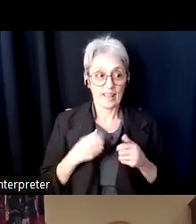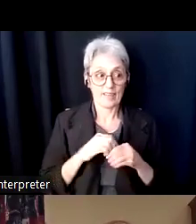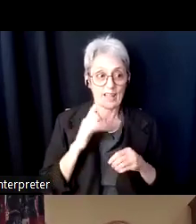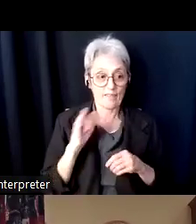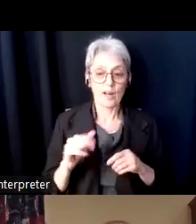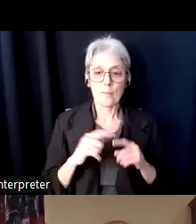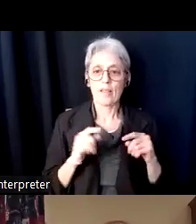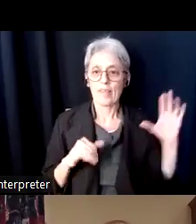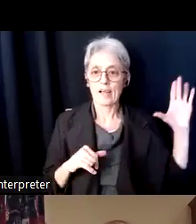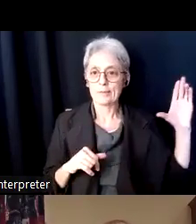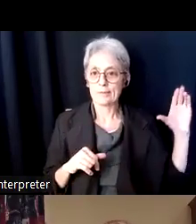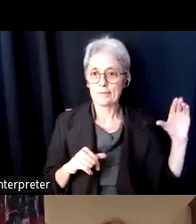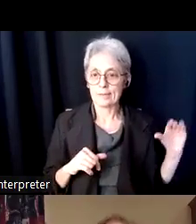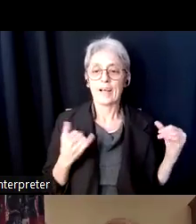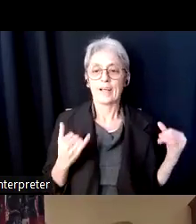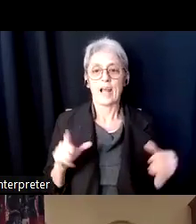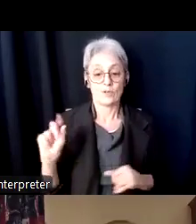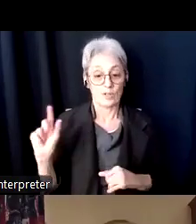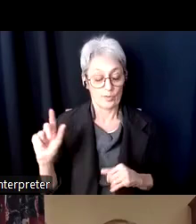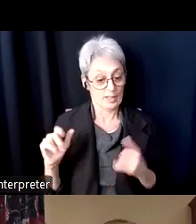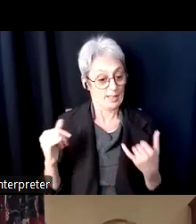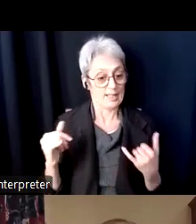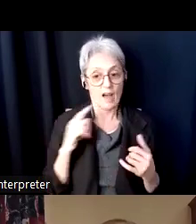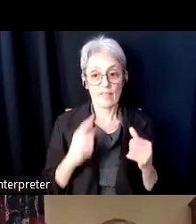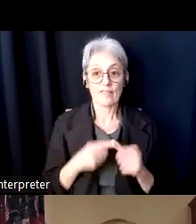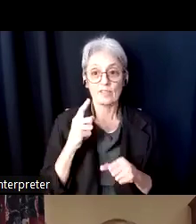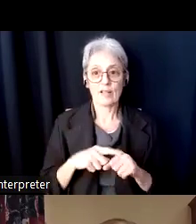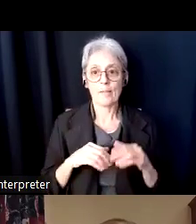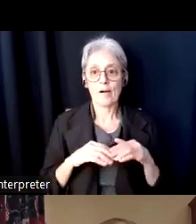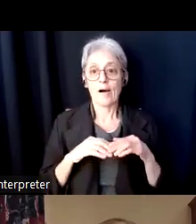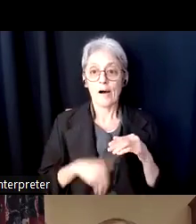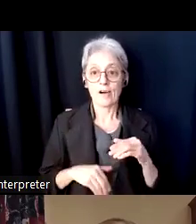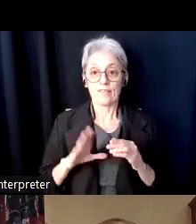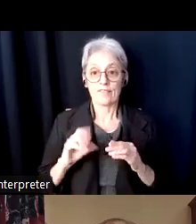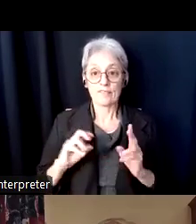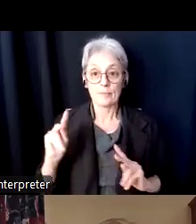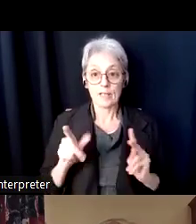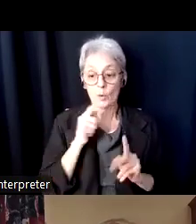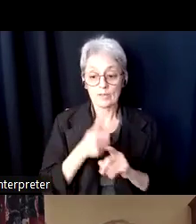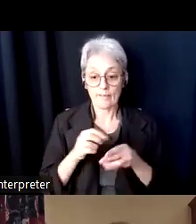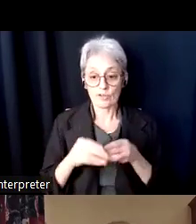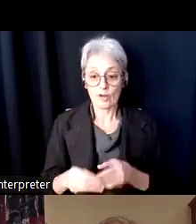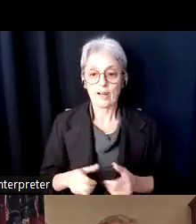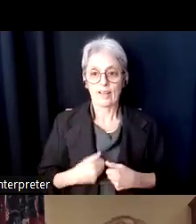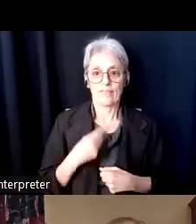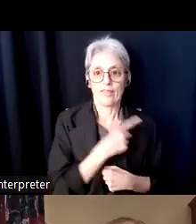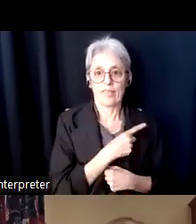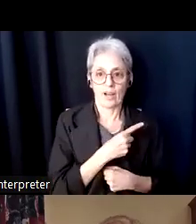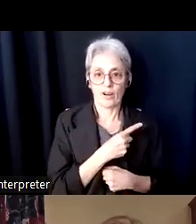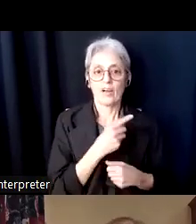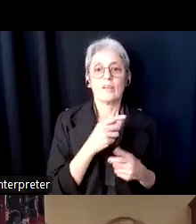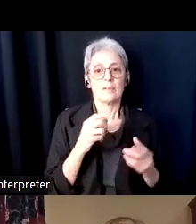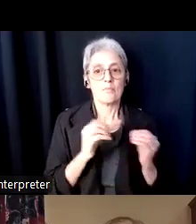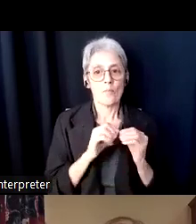And in 2023, for the first time, less than 50% of people self-directing live in California. So that just shows nationally